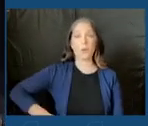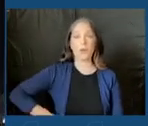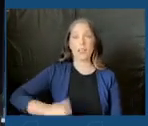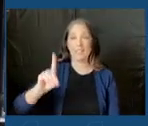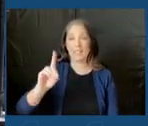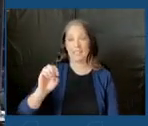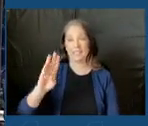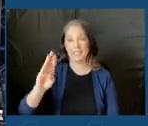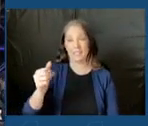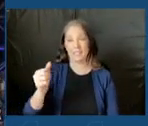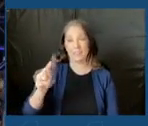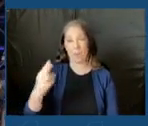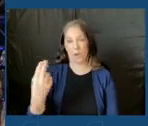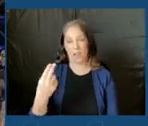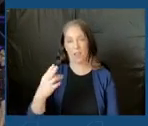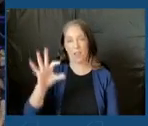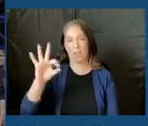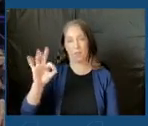House.